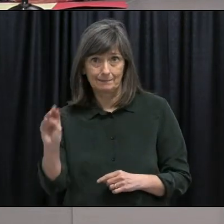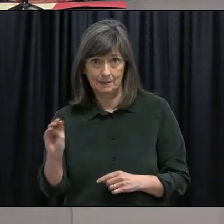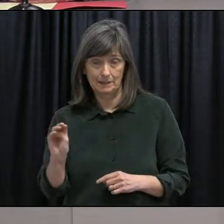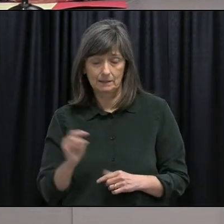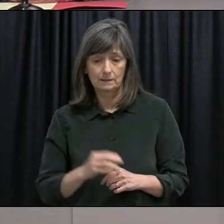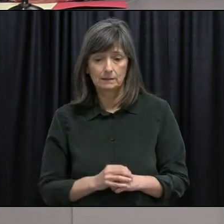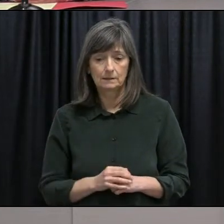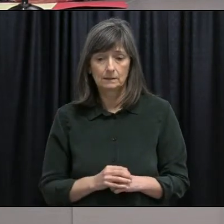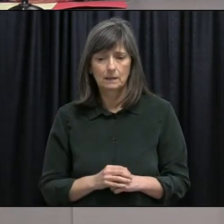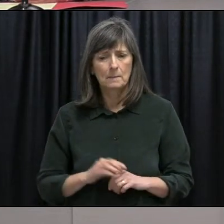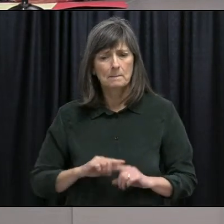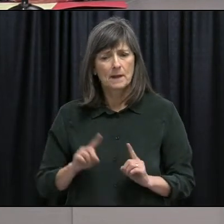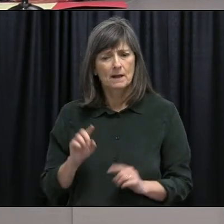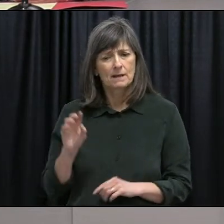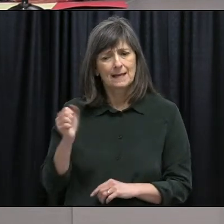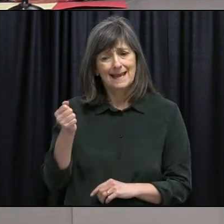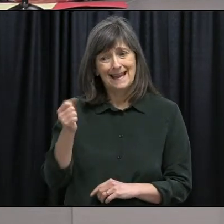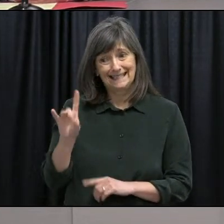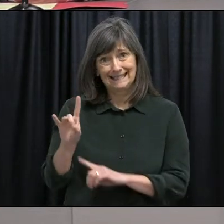the 18 is